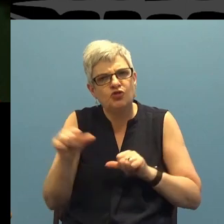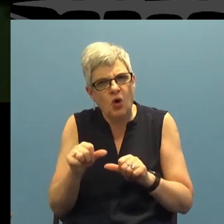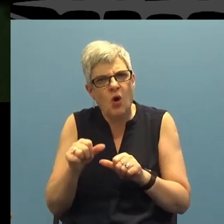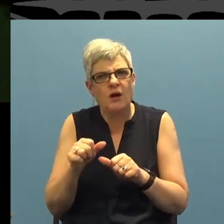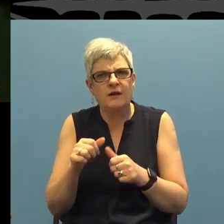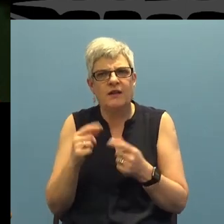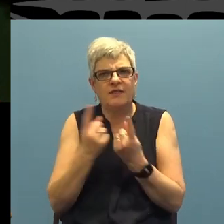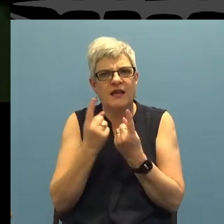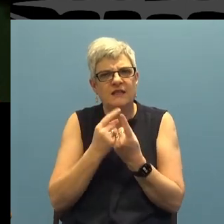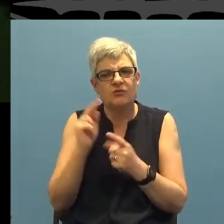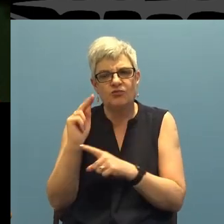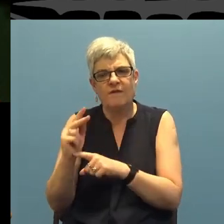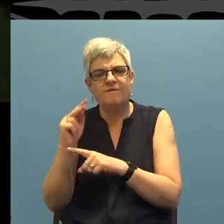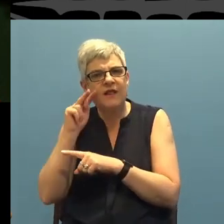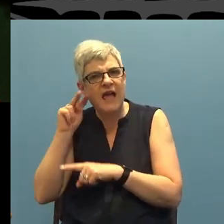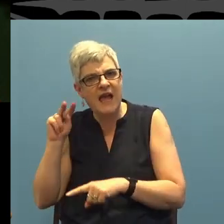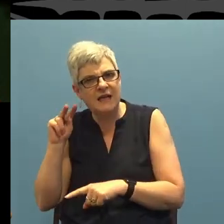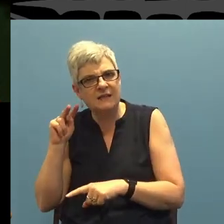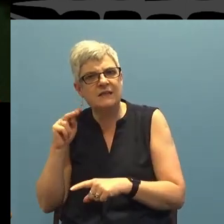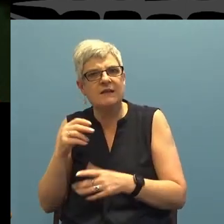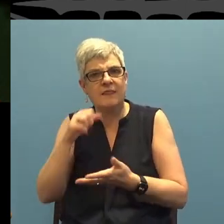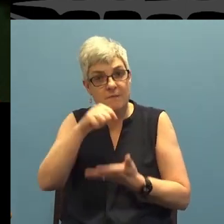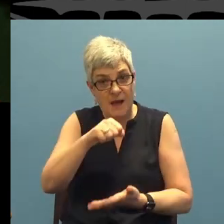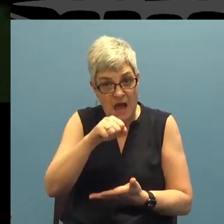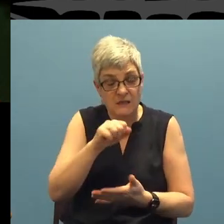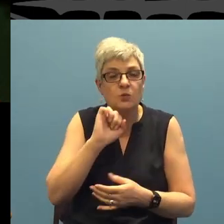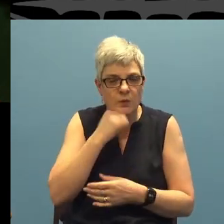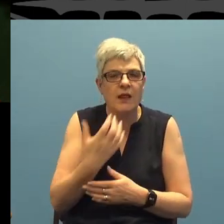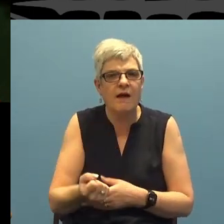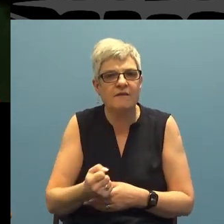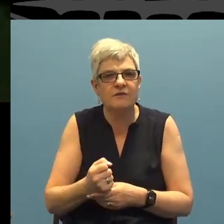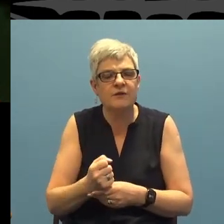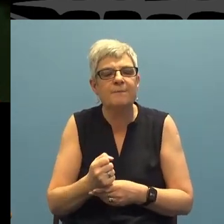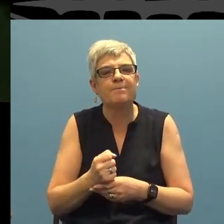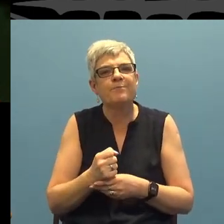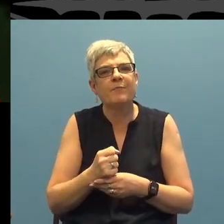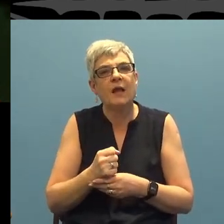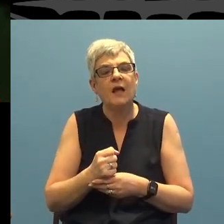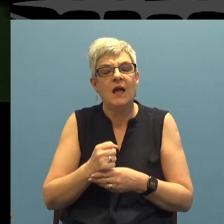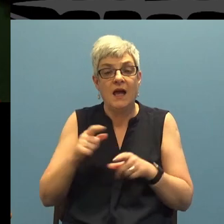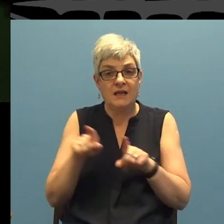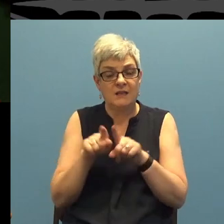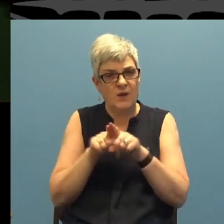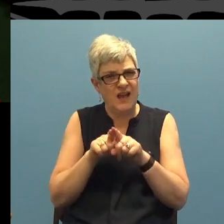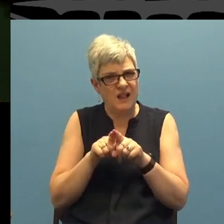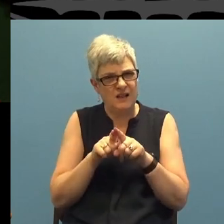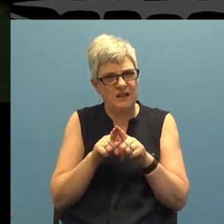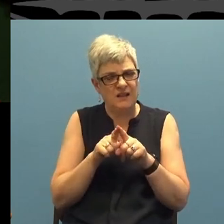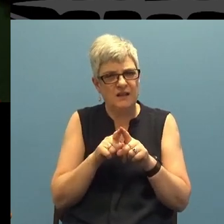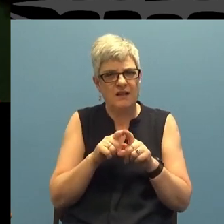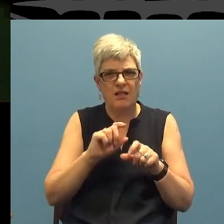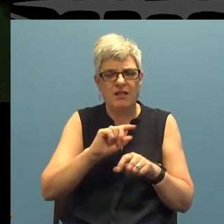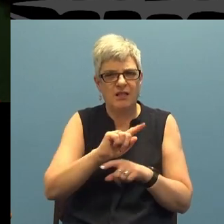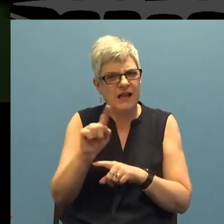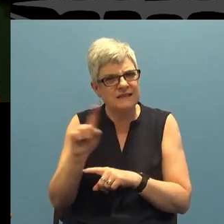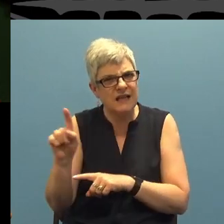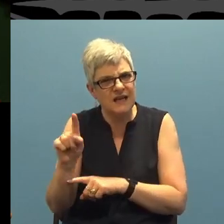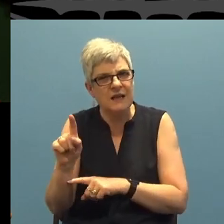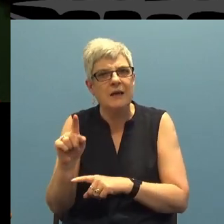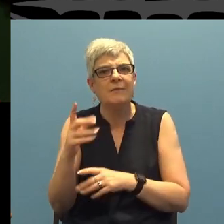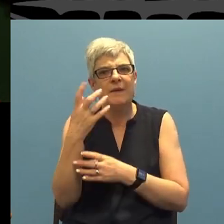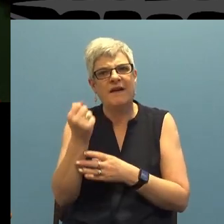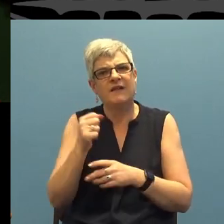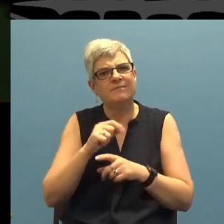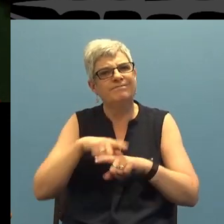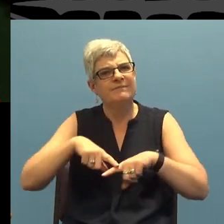Advent windows and on the bags. And then that follows by what might be a slightly unusual style